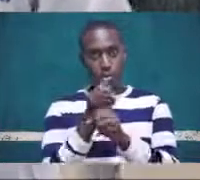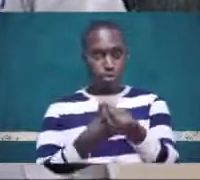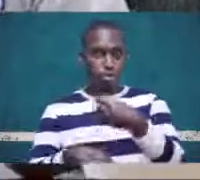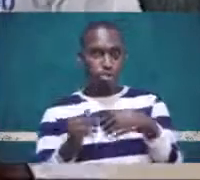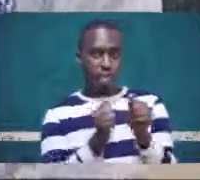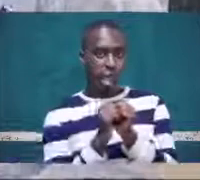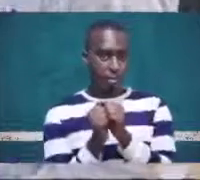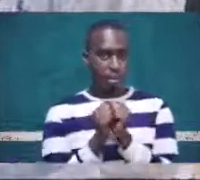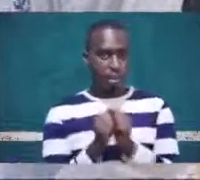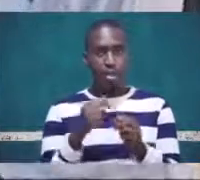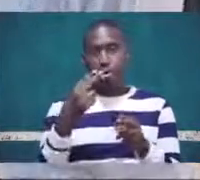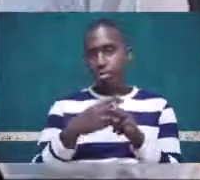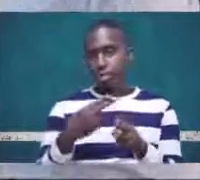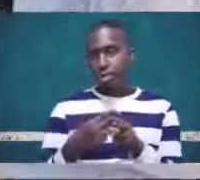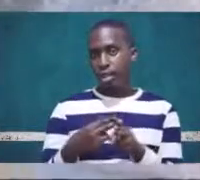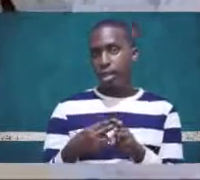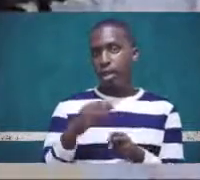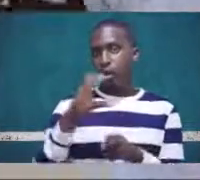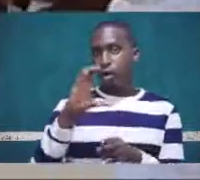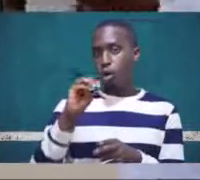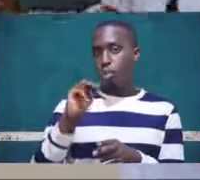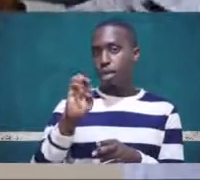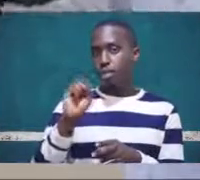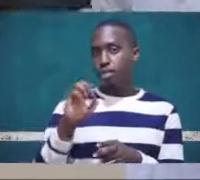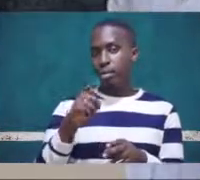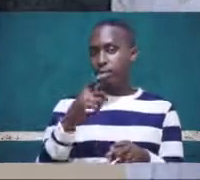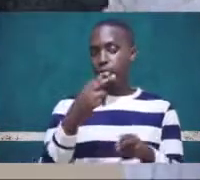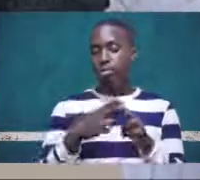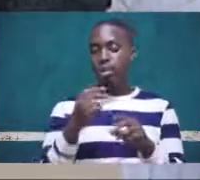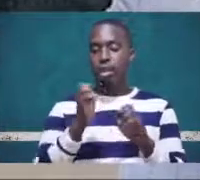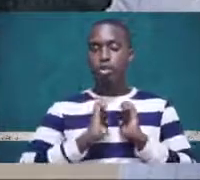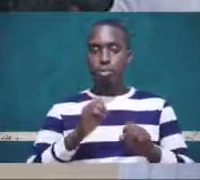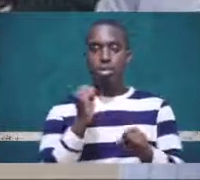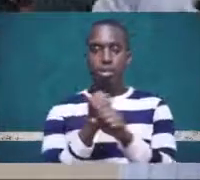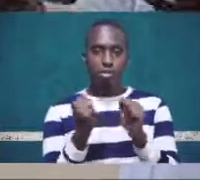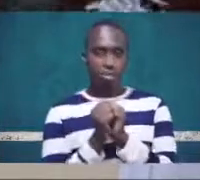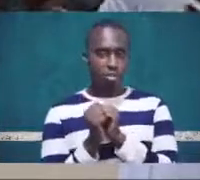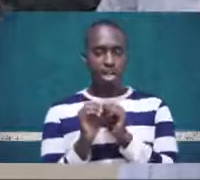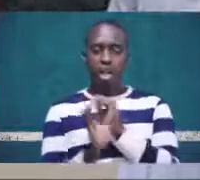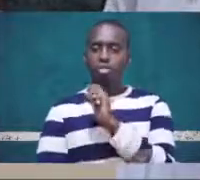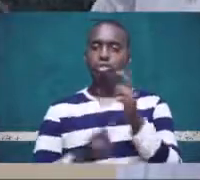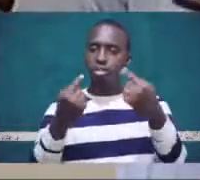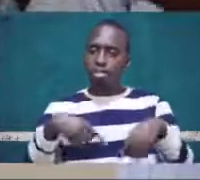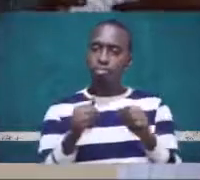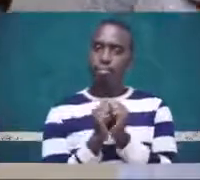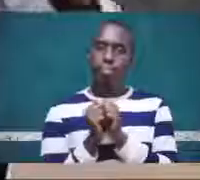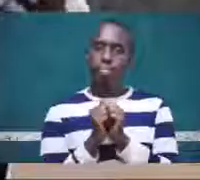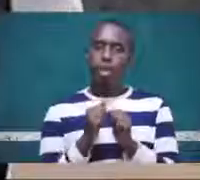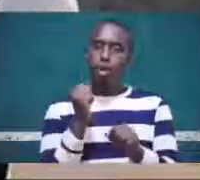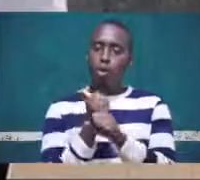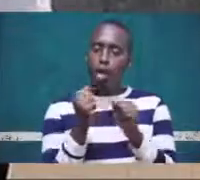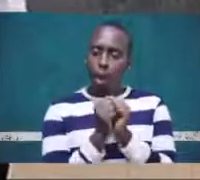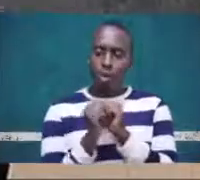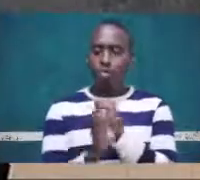given region called COMESA, it is what we call economic integration. Countries coming together, a cooperation of